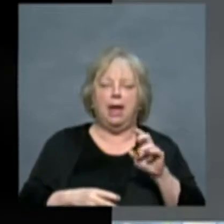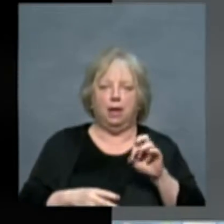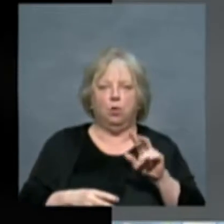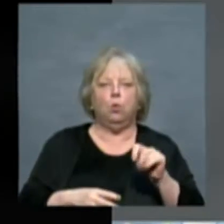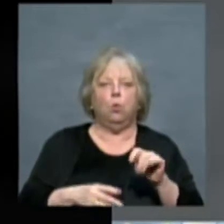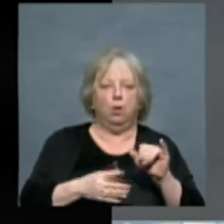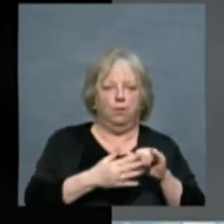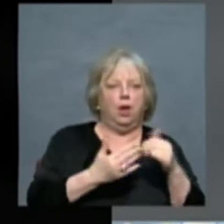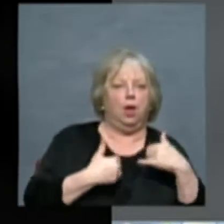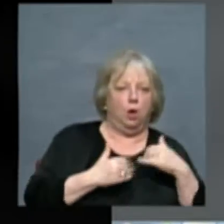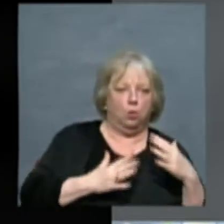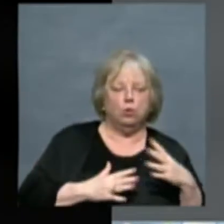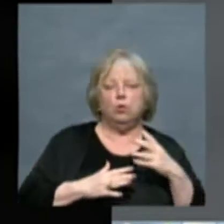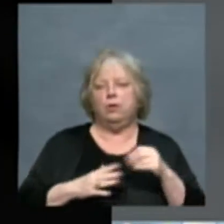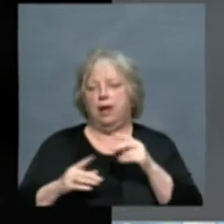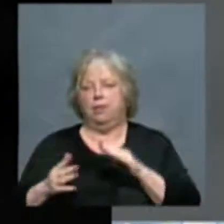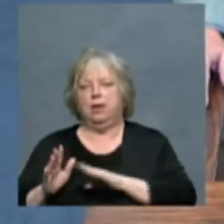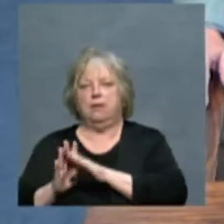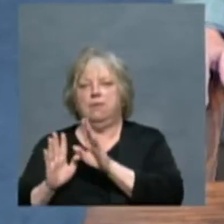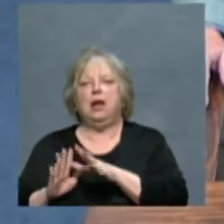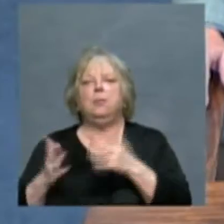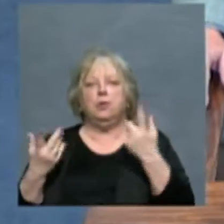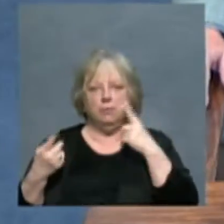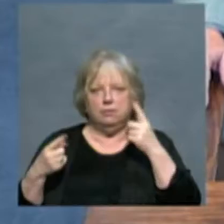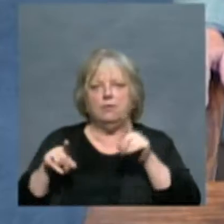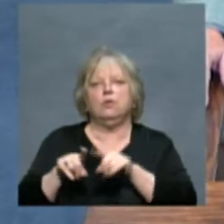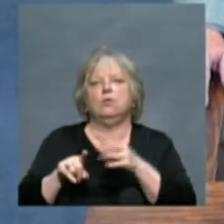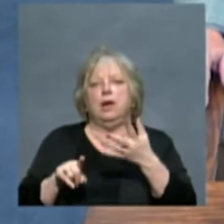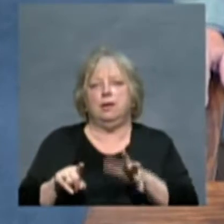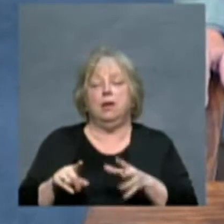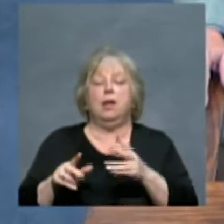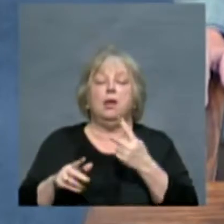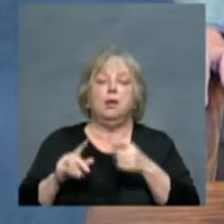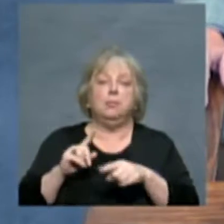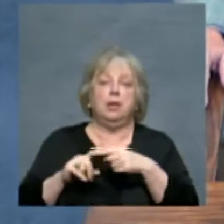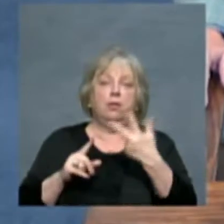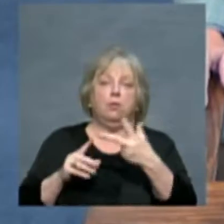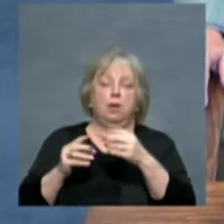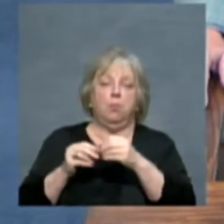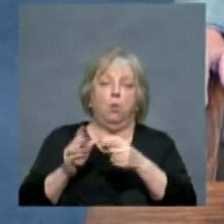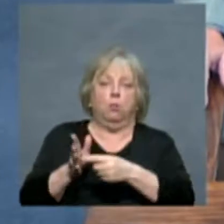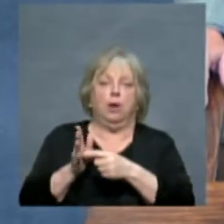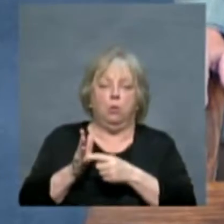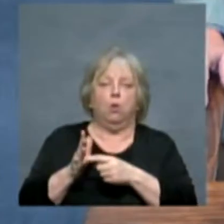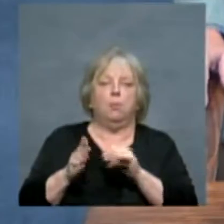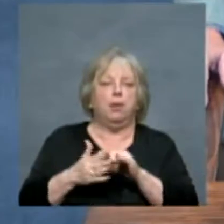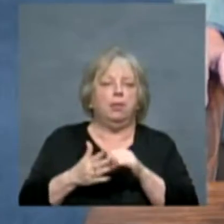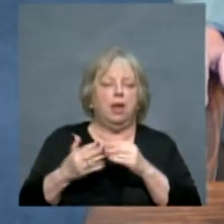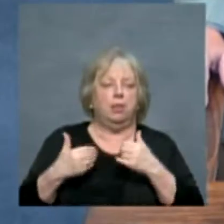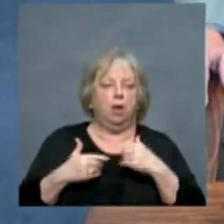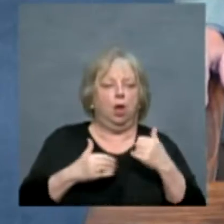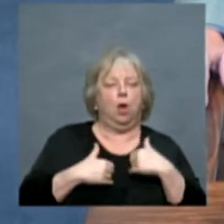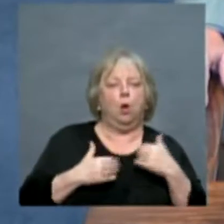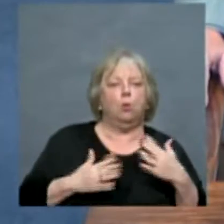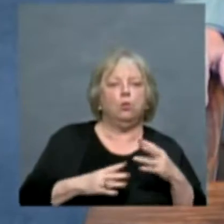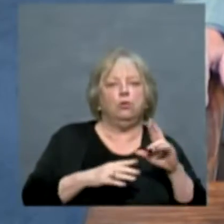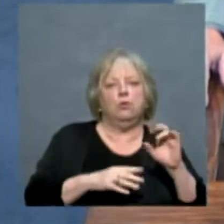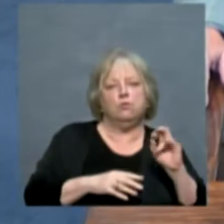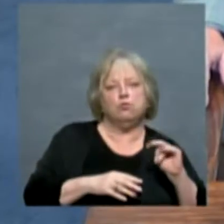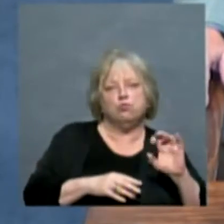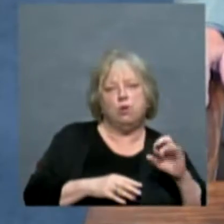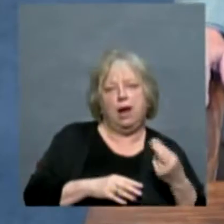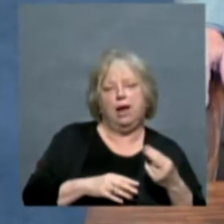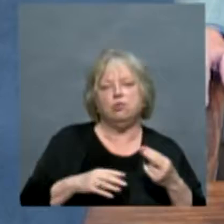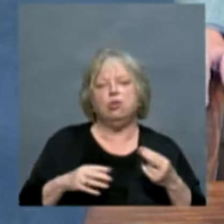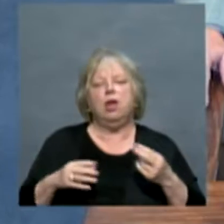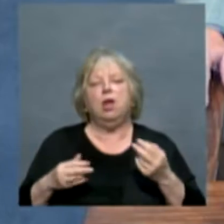those properties. Additionally, there are 3 other conditions. These are conditions that were proposed by the owners of ranch properties and the